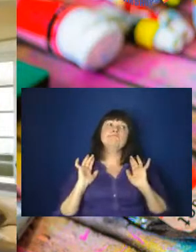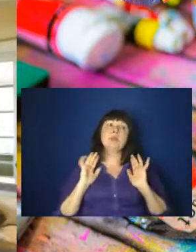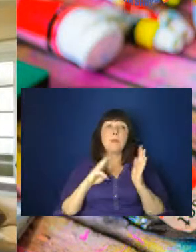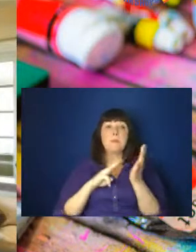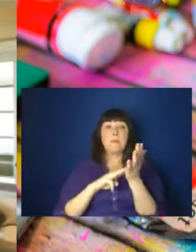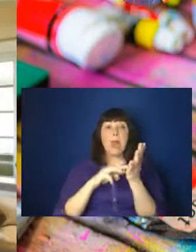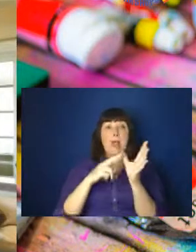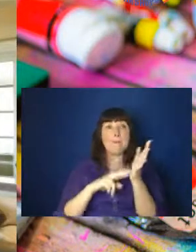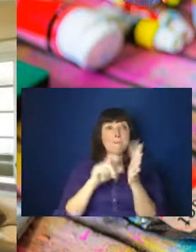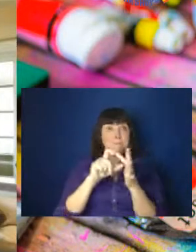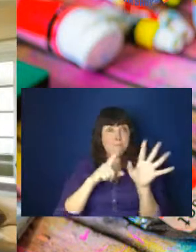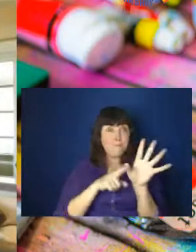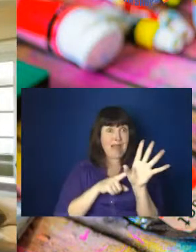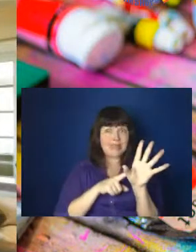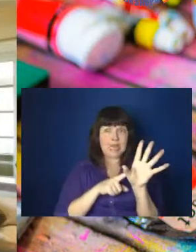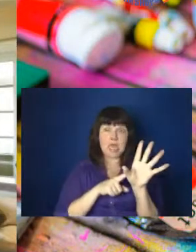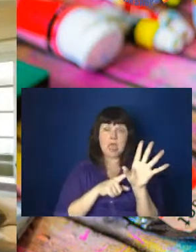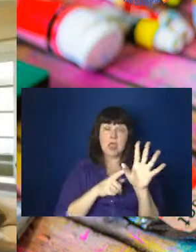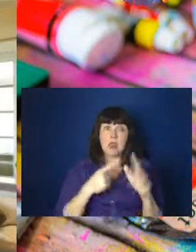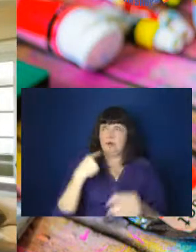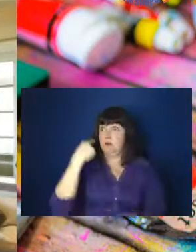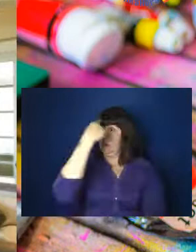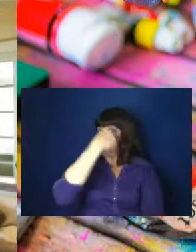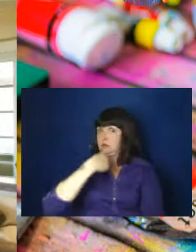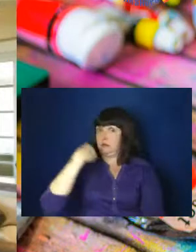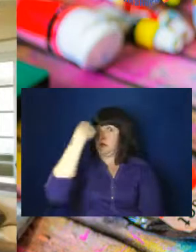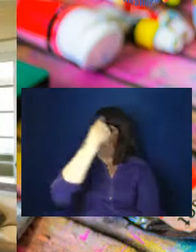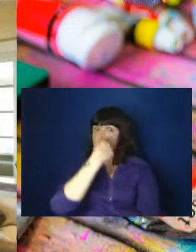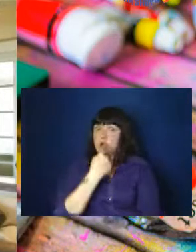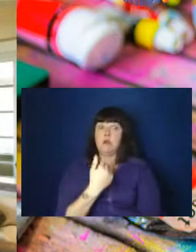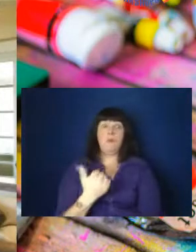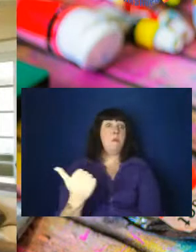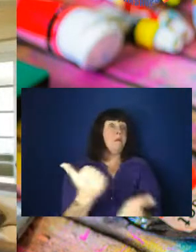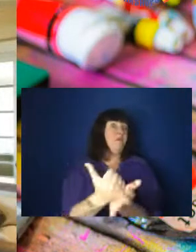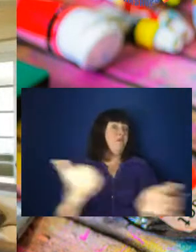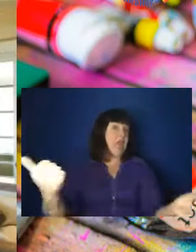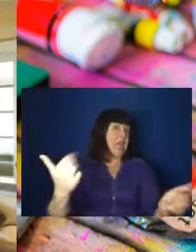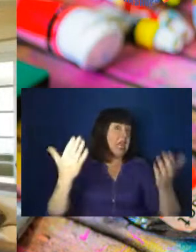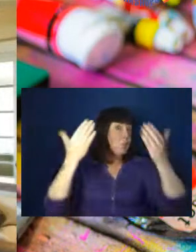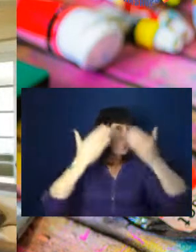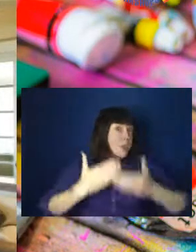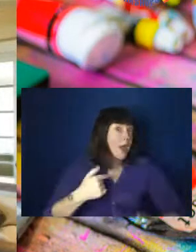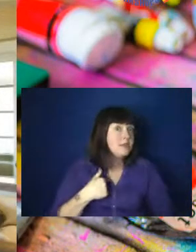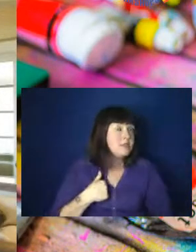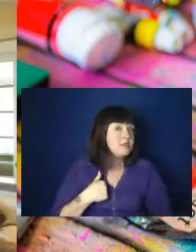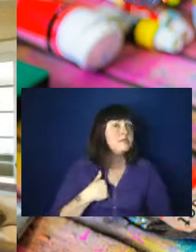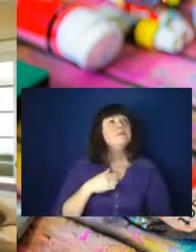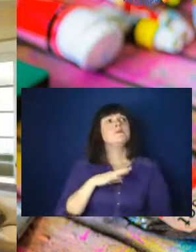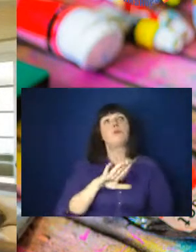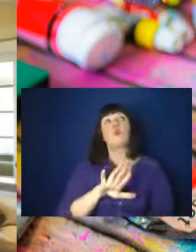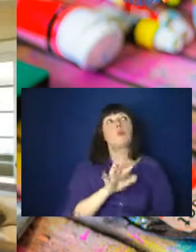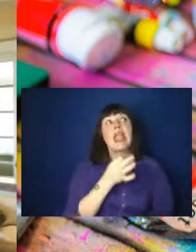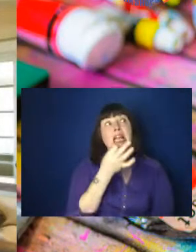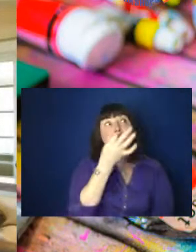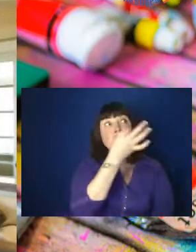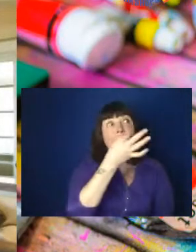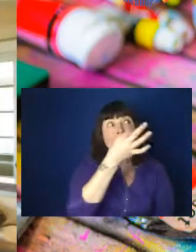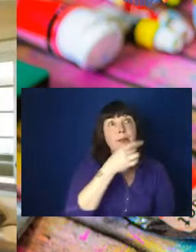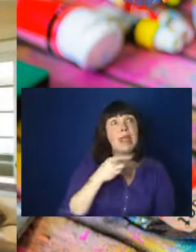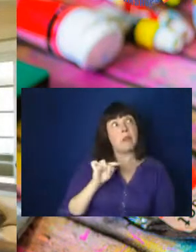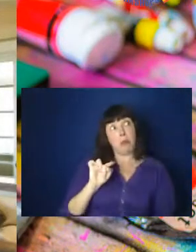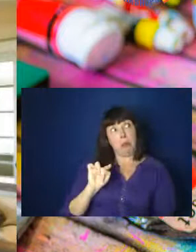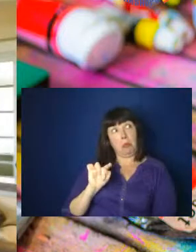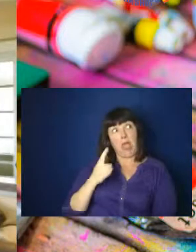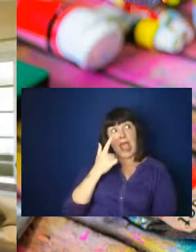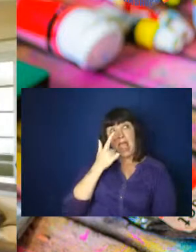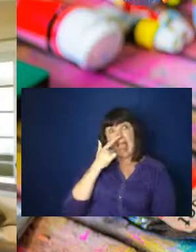has absolutely bought her Class A Facebook game. Jasmine, is it possible for us quickly to just get